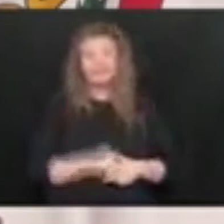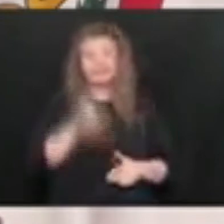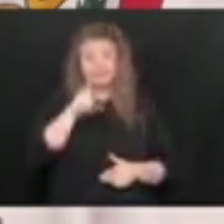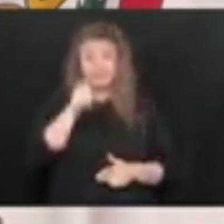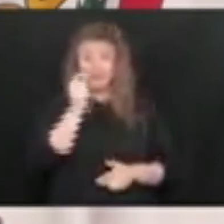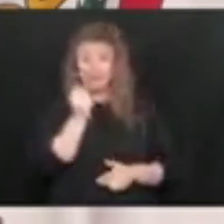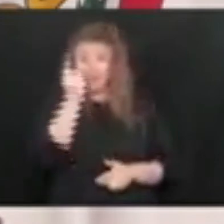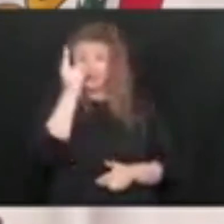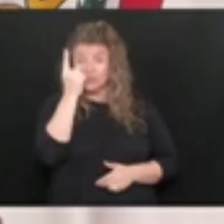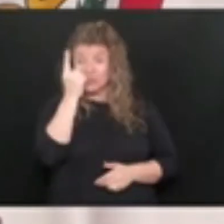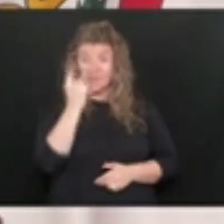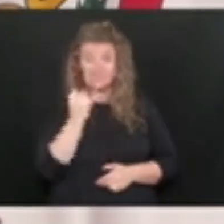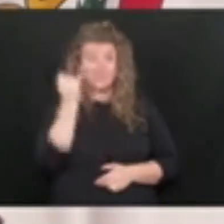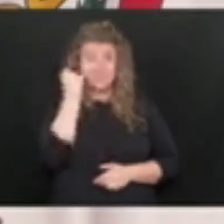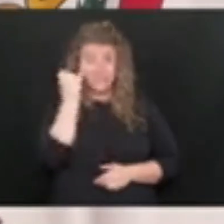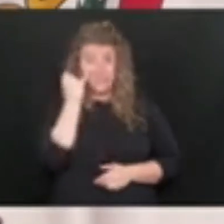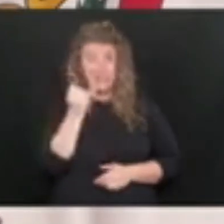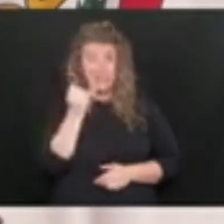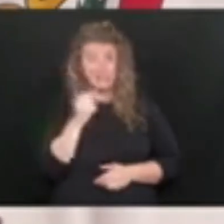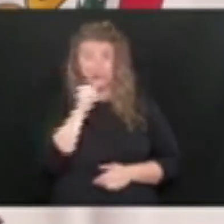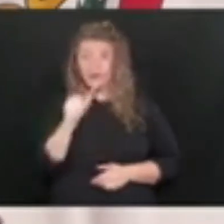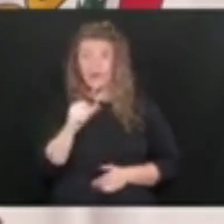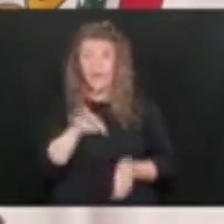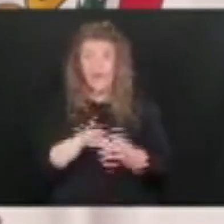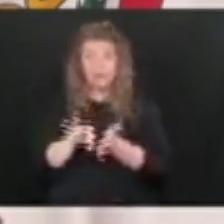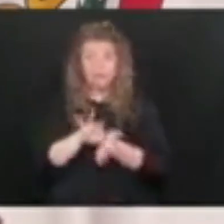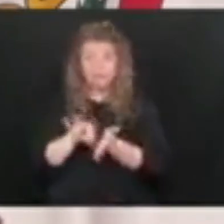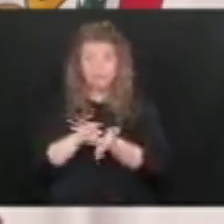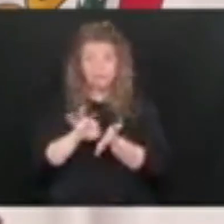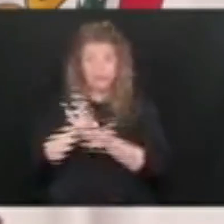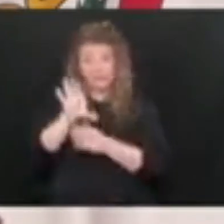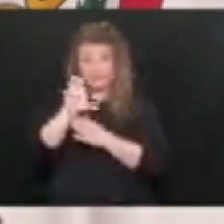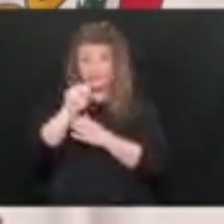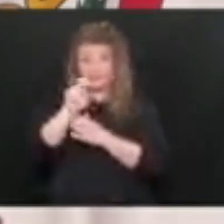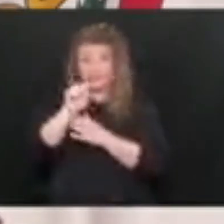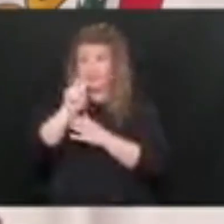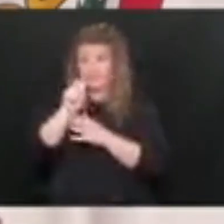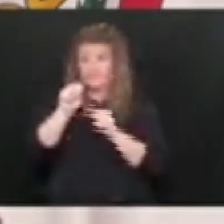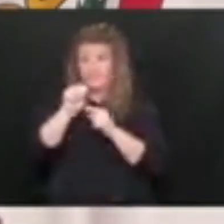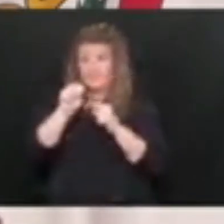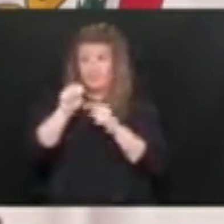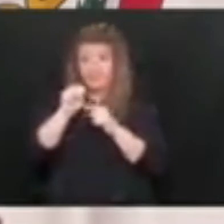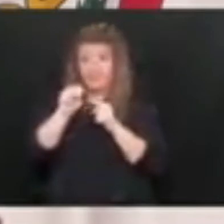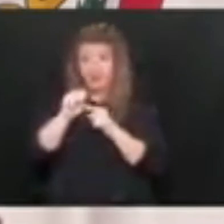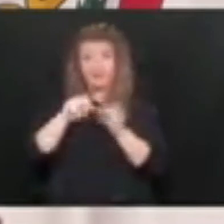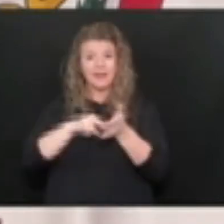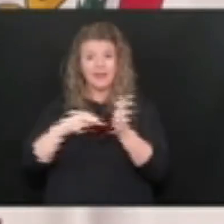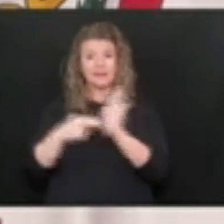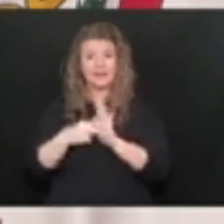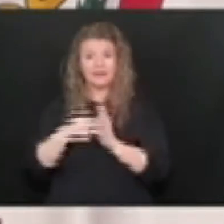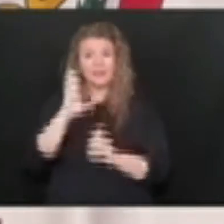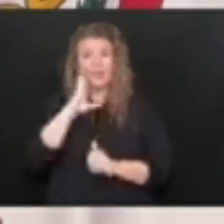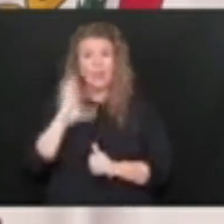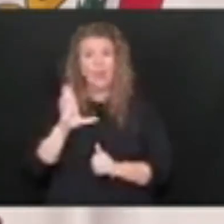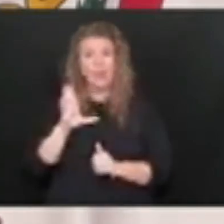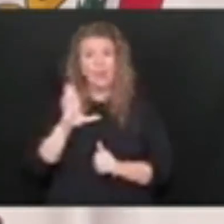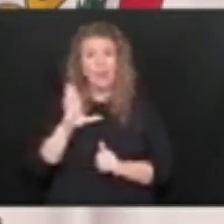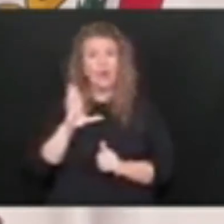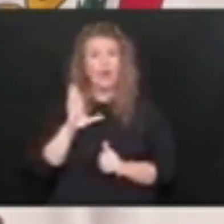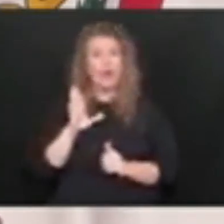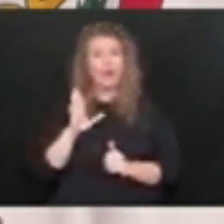we had not counted as we did in the census, we're going to lose another congresswoman